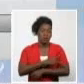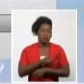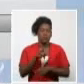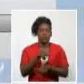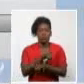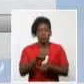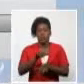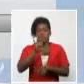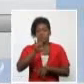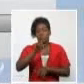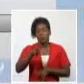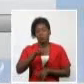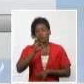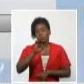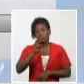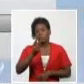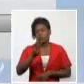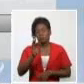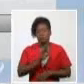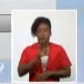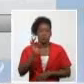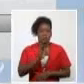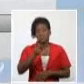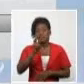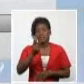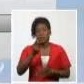1,553,845 confirmed cases,